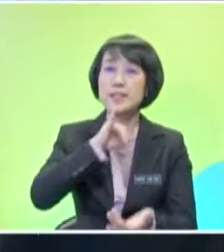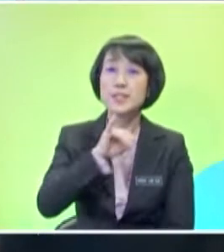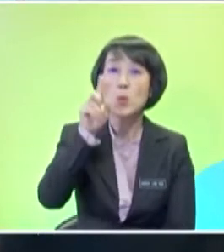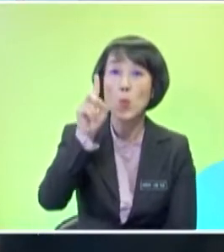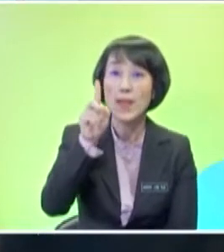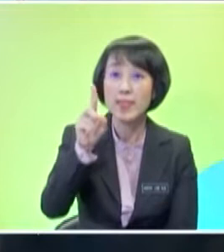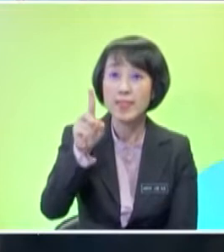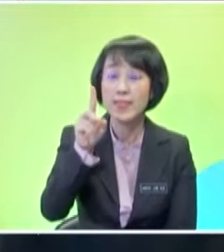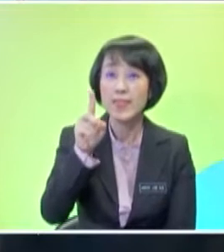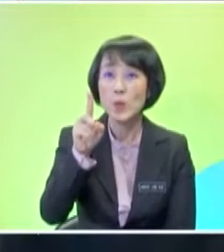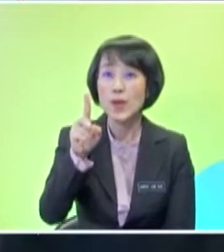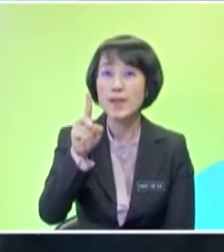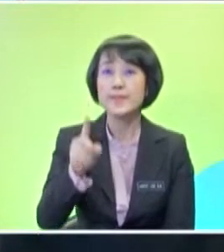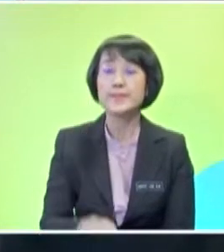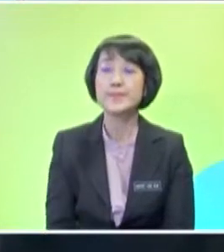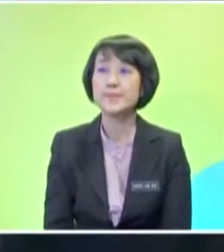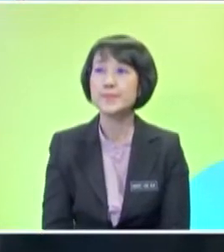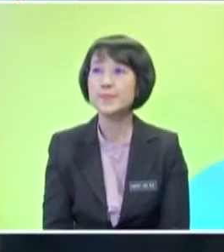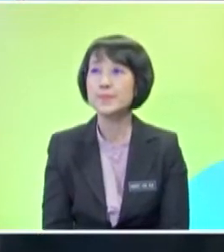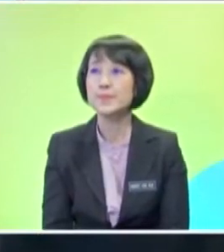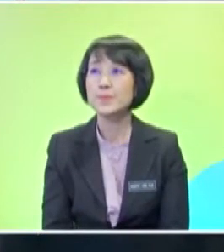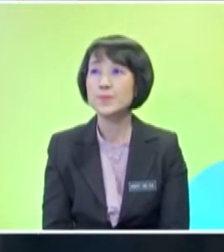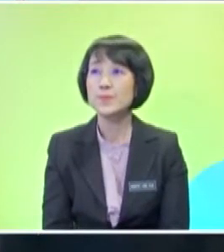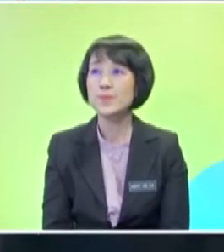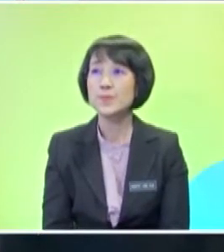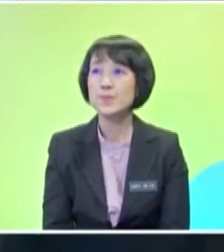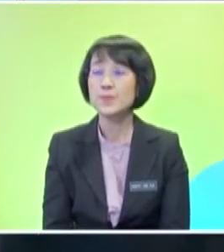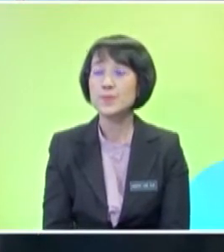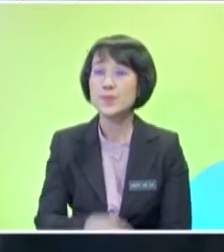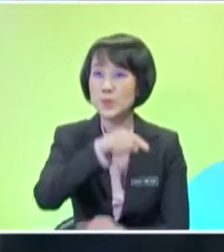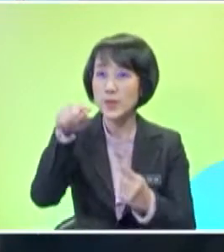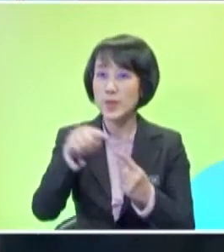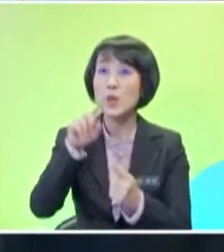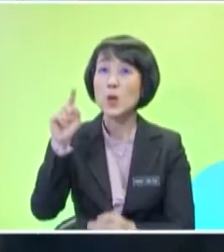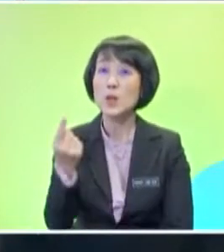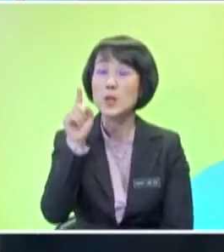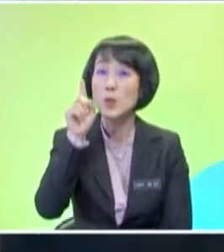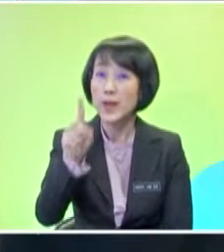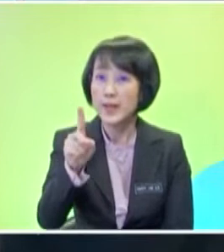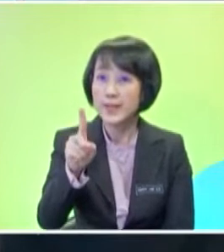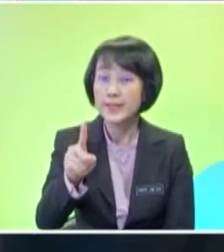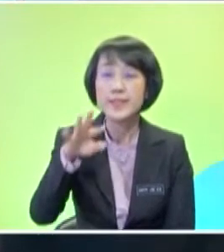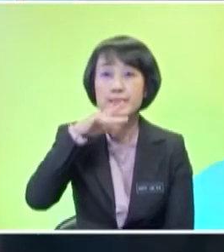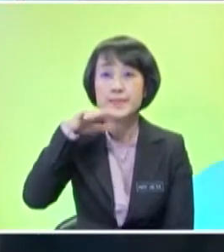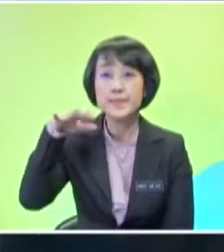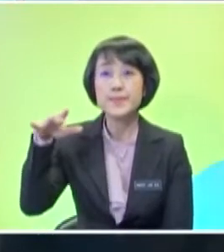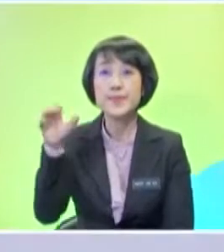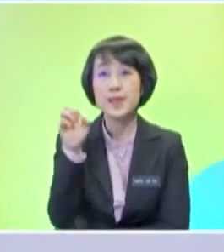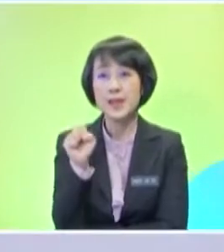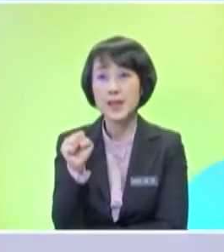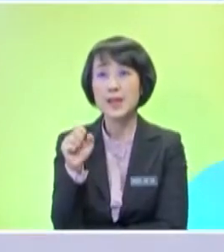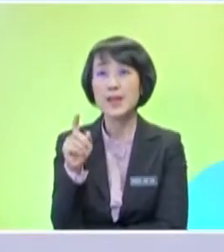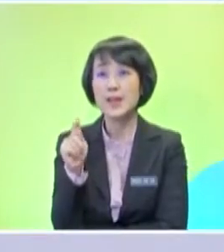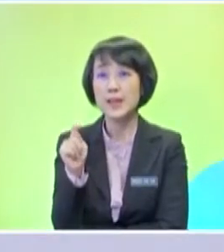is singular. Okay. Okay. If it is only one strawberry, mm-hmm. then you spell it as